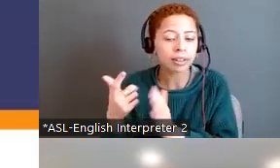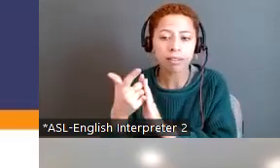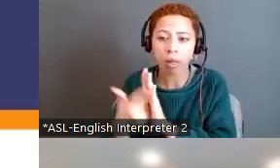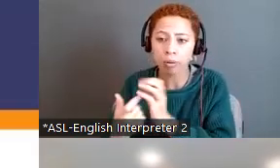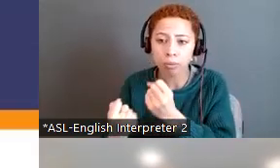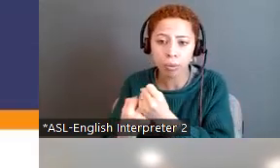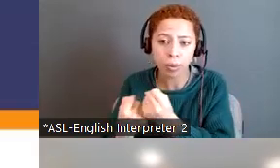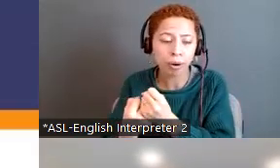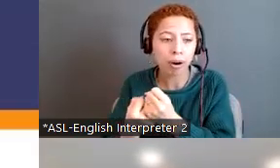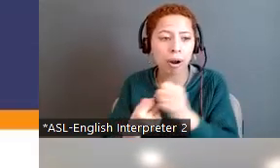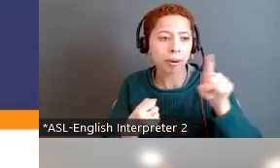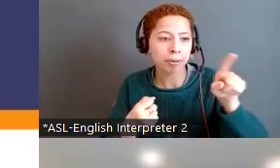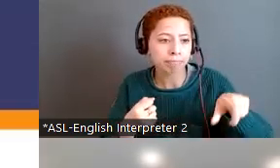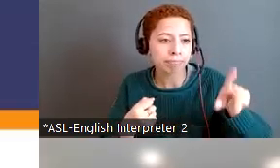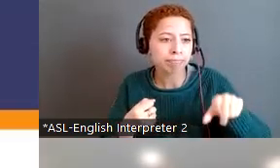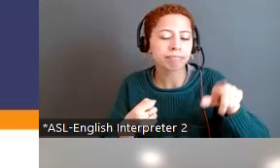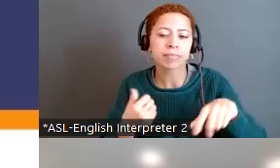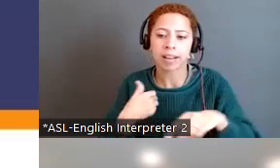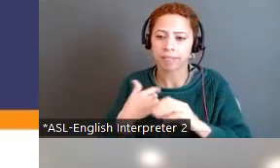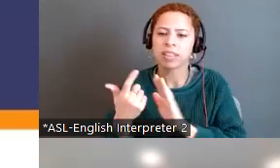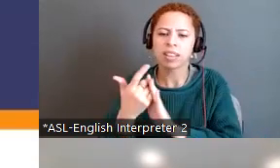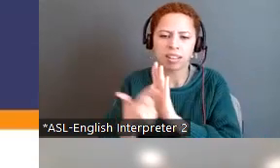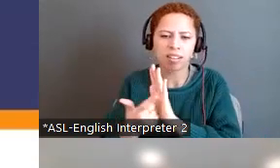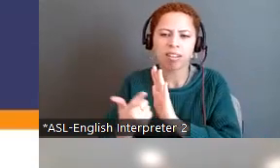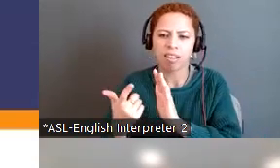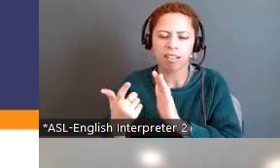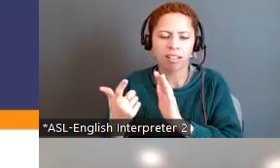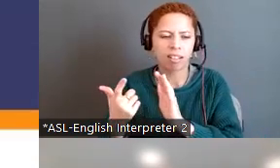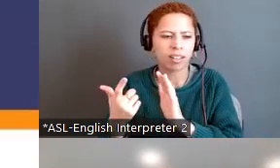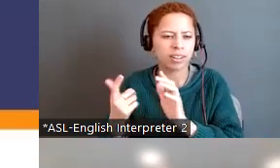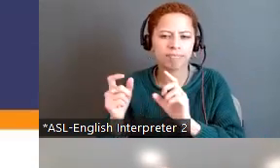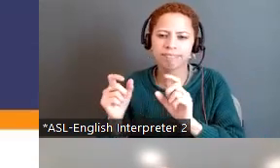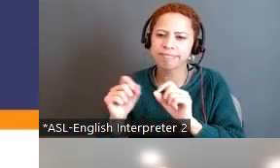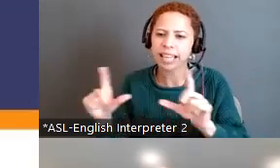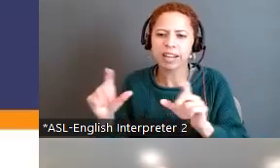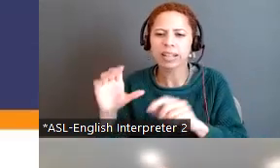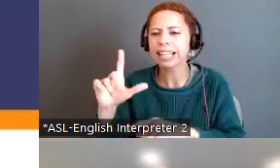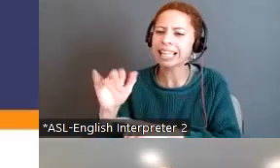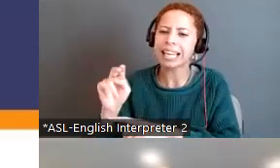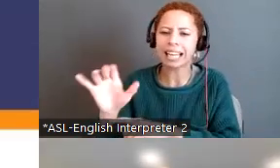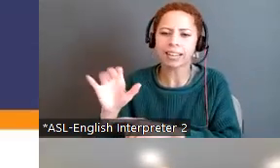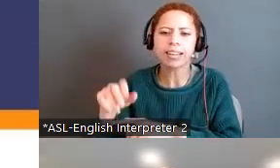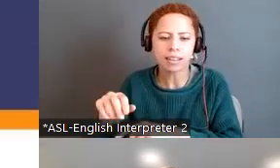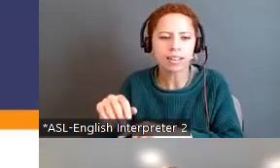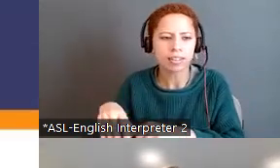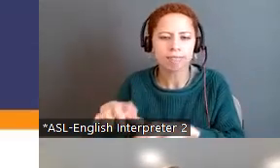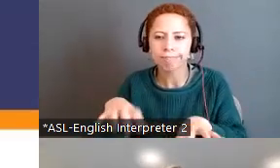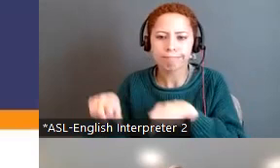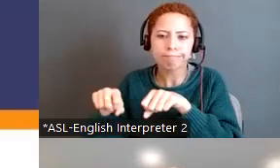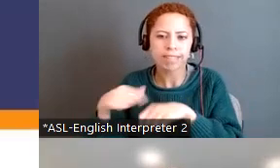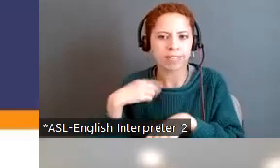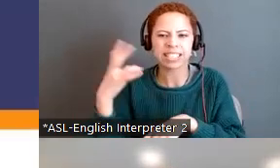supports, there are legal clinics where you can find across Ontario. I think, as Karen had mentioned, there's 17 different